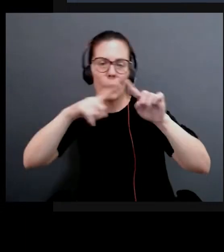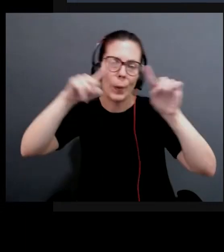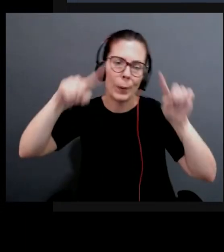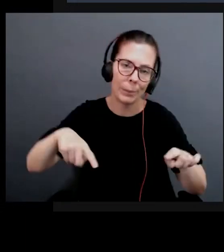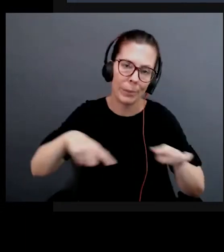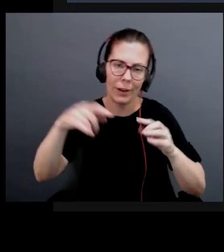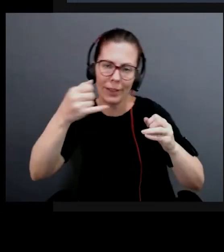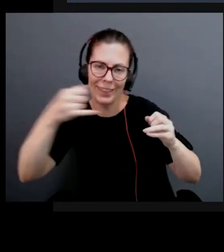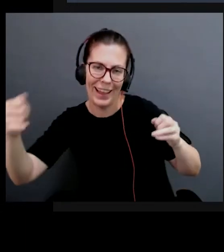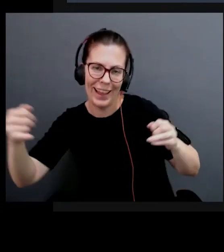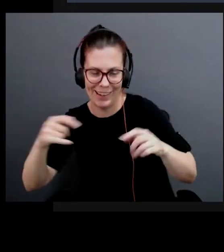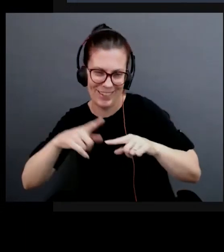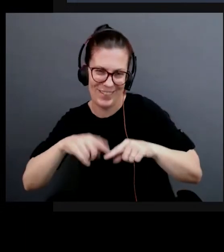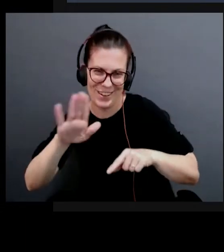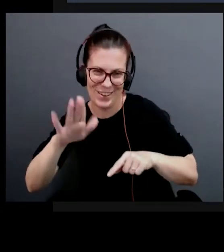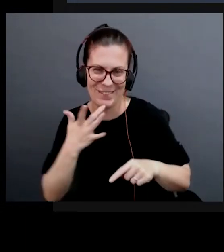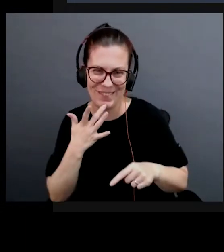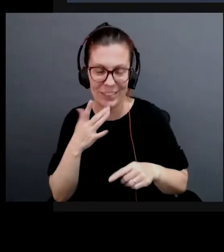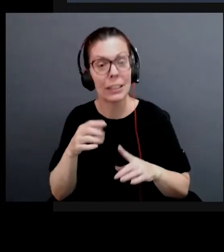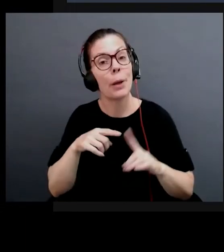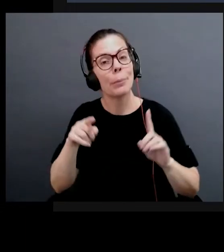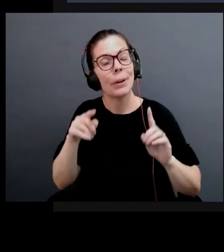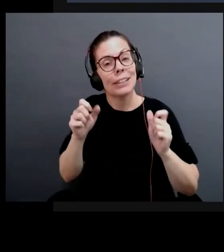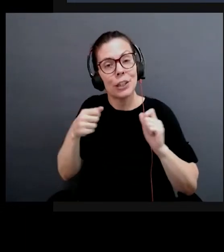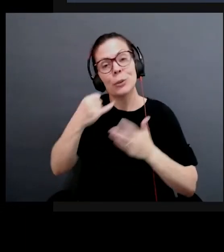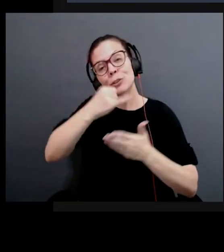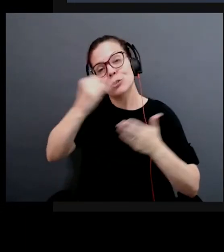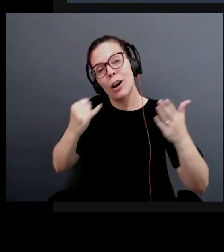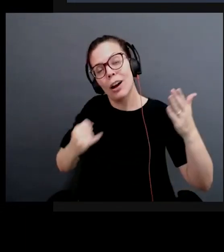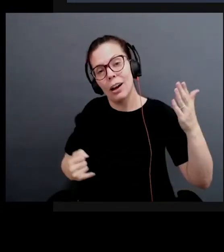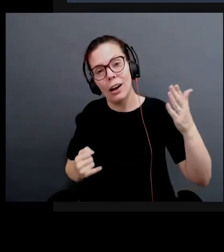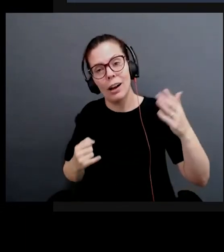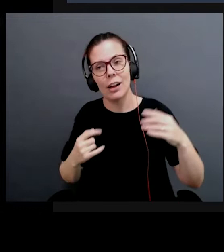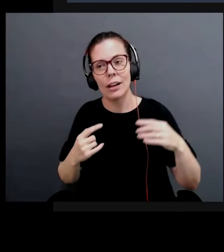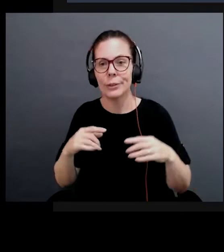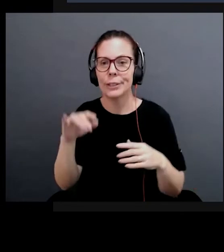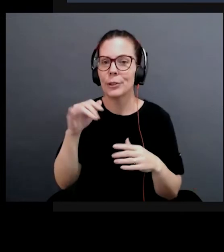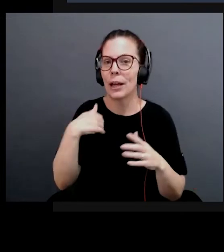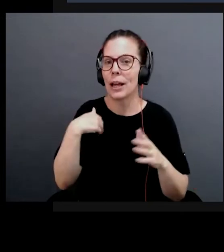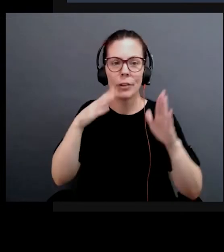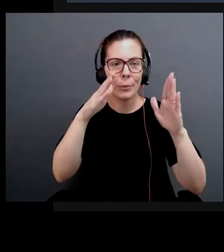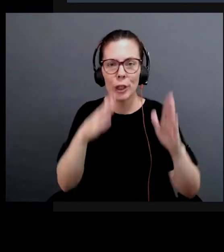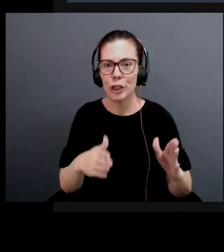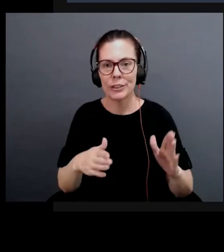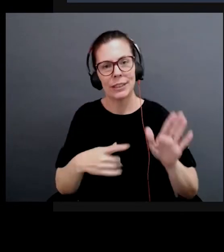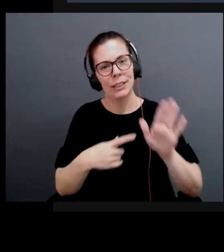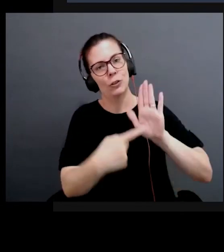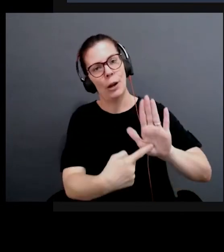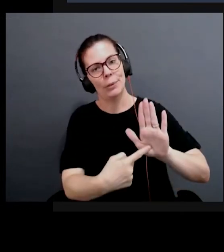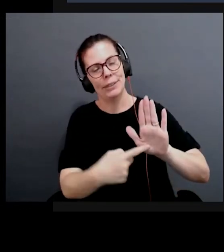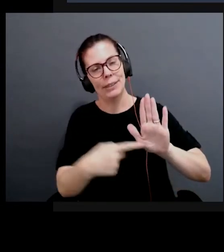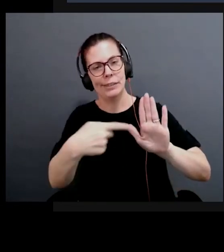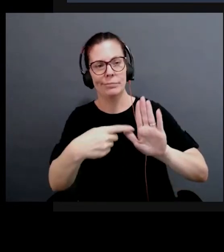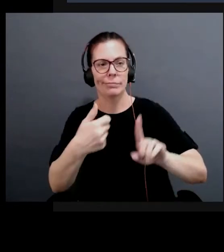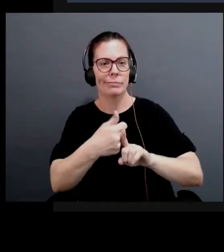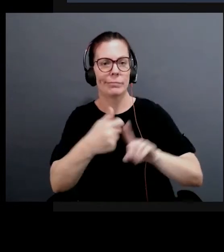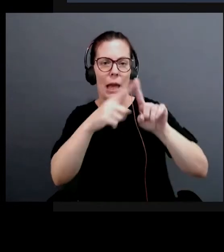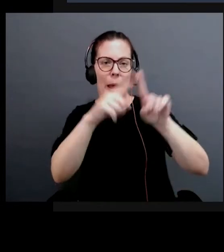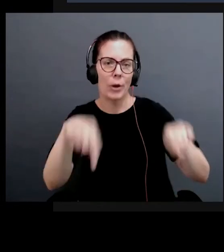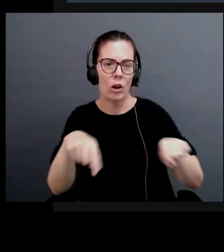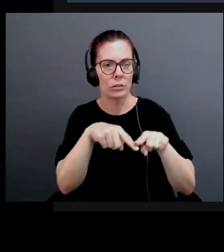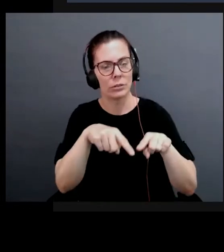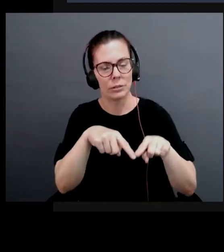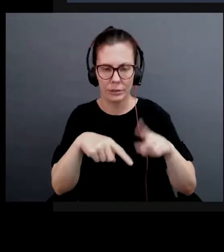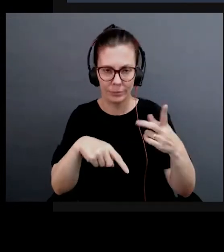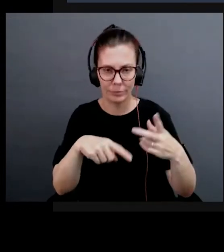preference is. But you're going to start drawing that where you have something like a person will be represented as a box, as an entity, and a